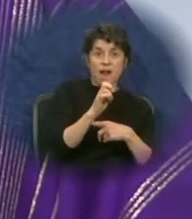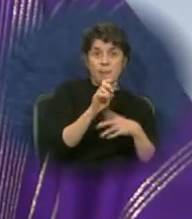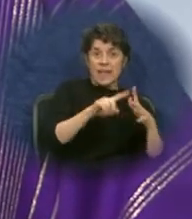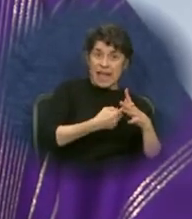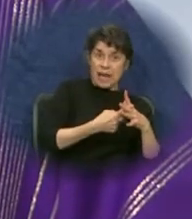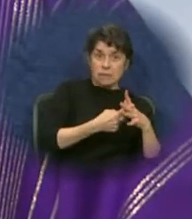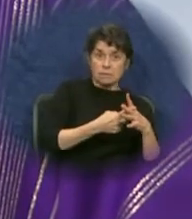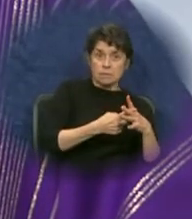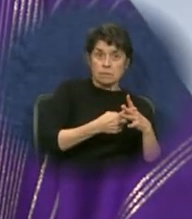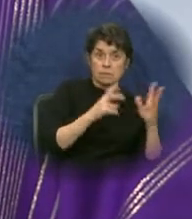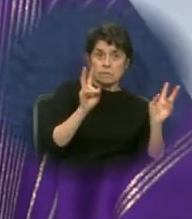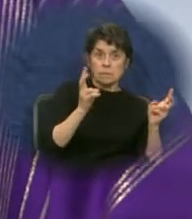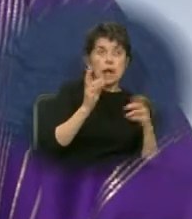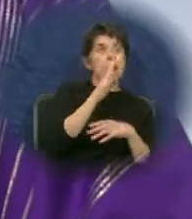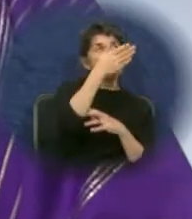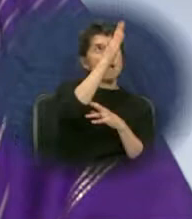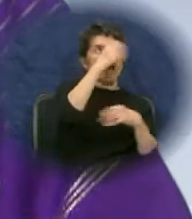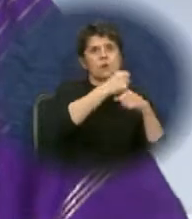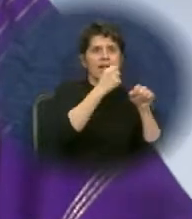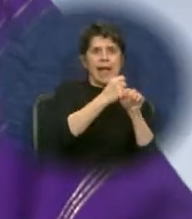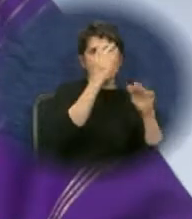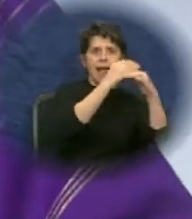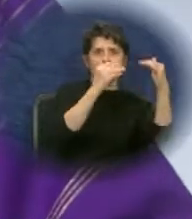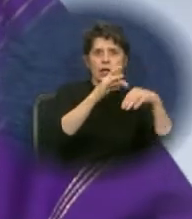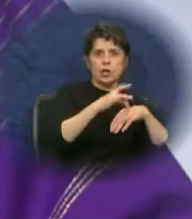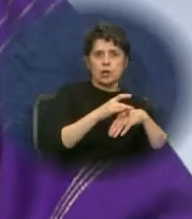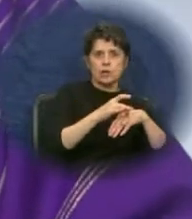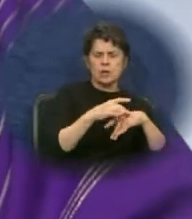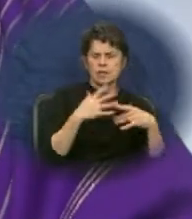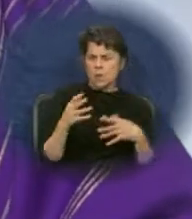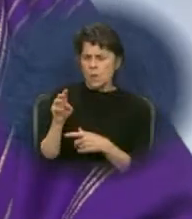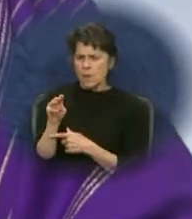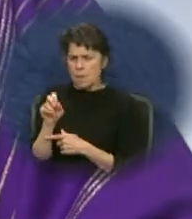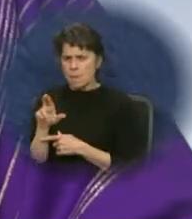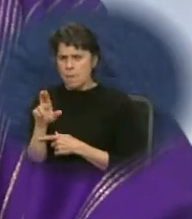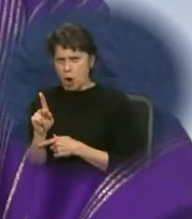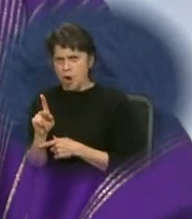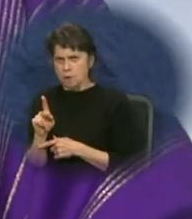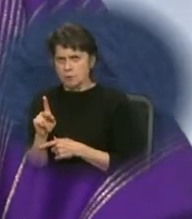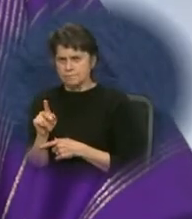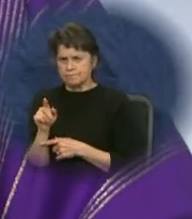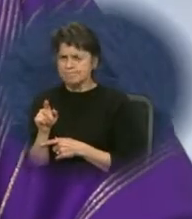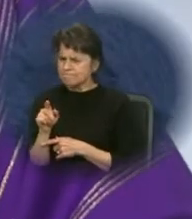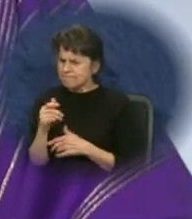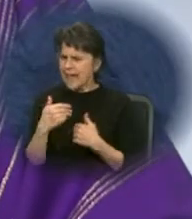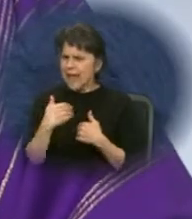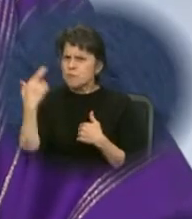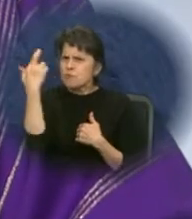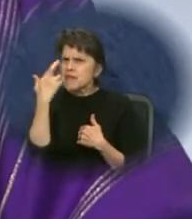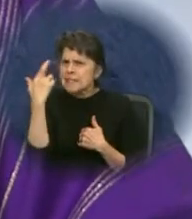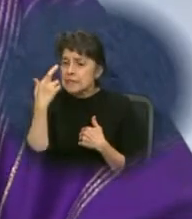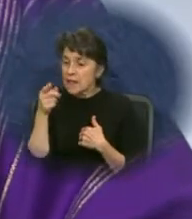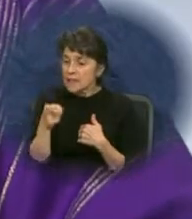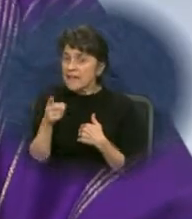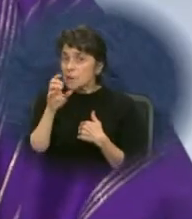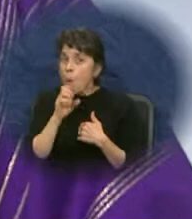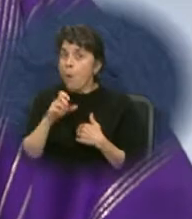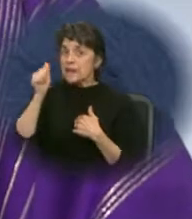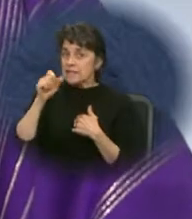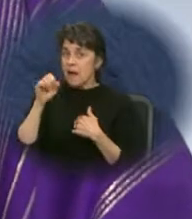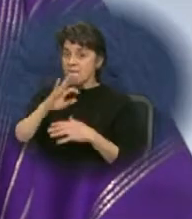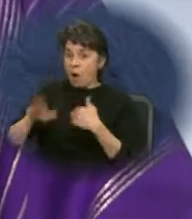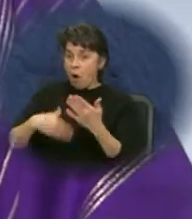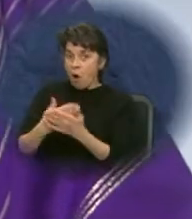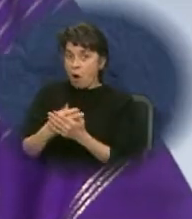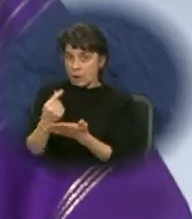earth. And so is a purposefulness in Mark's writing. Again, we consider it to be the oldest of the Gospels and the first